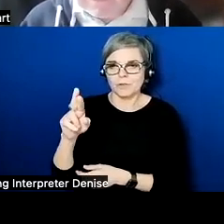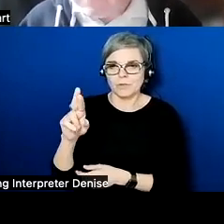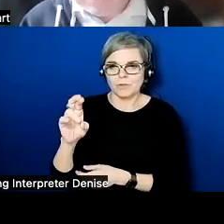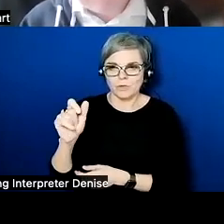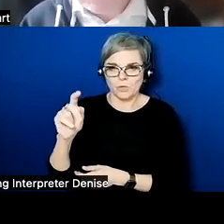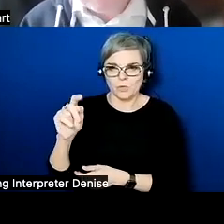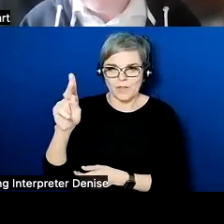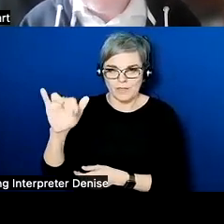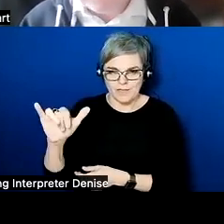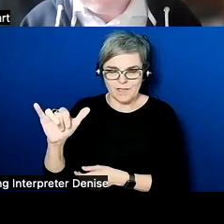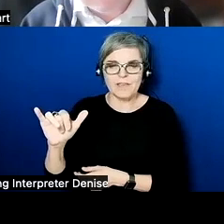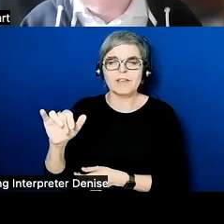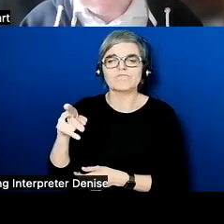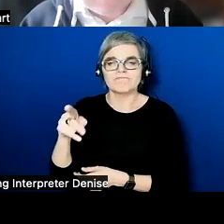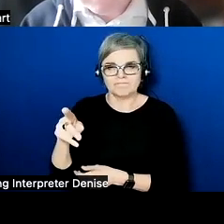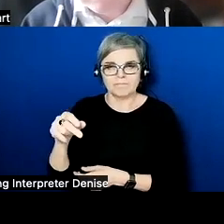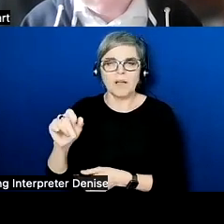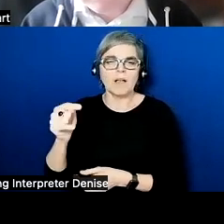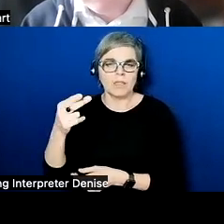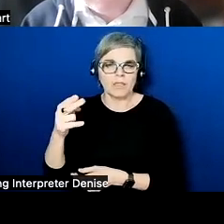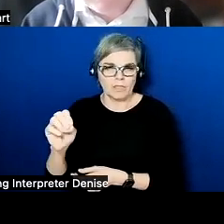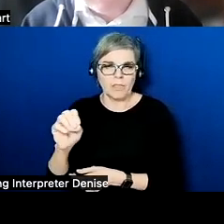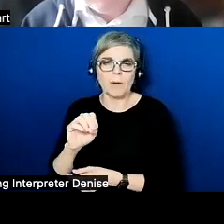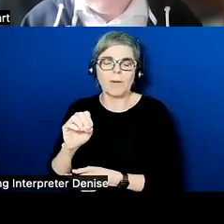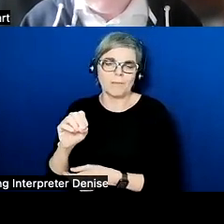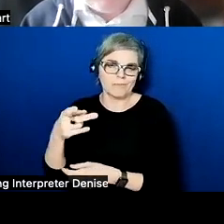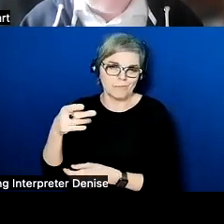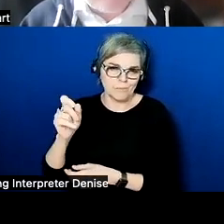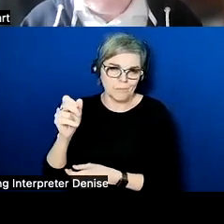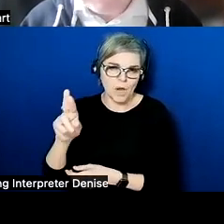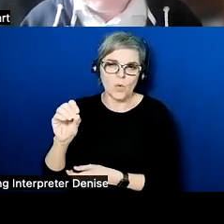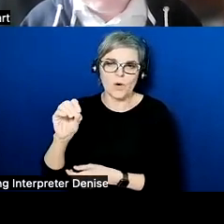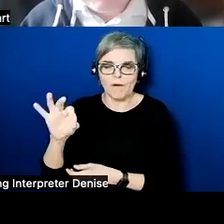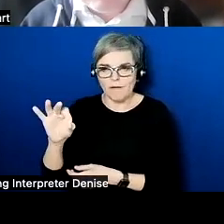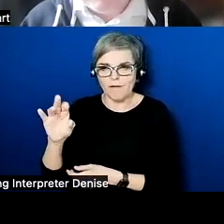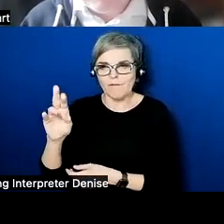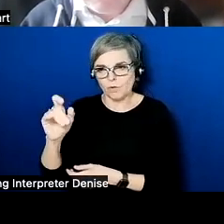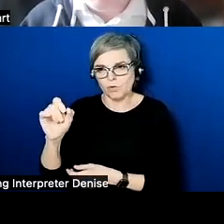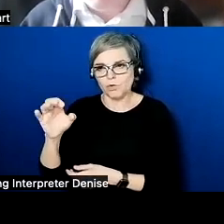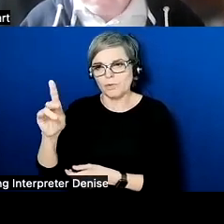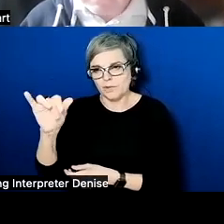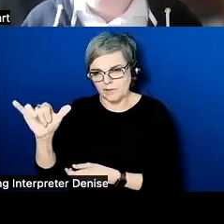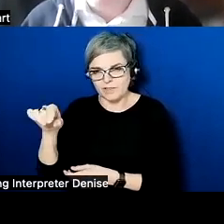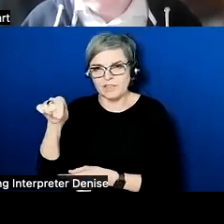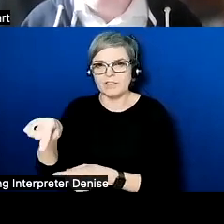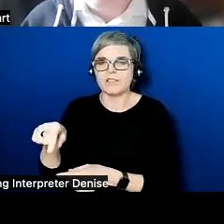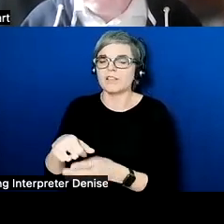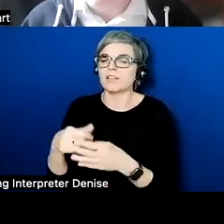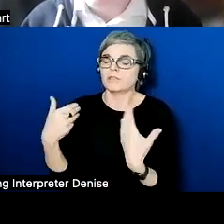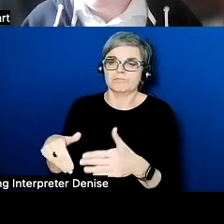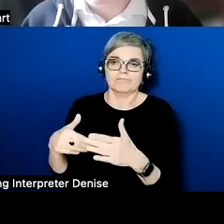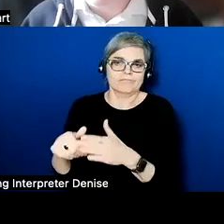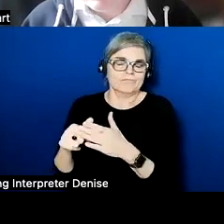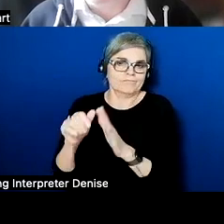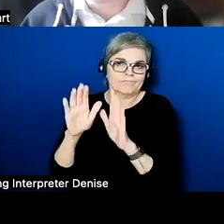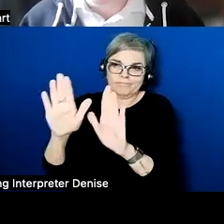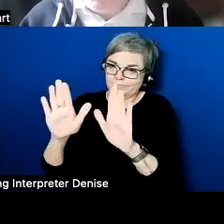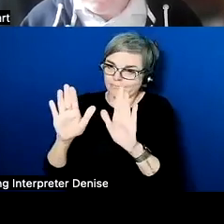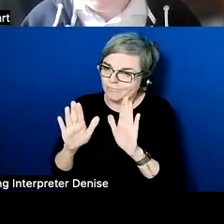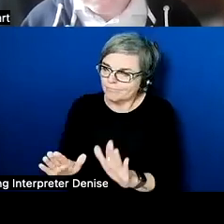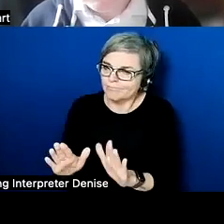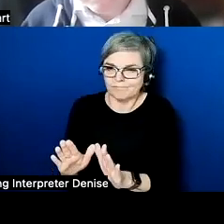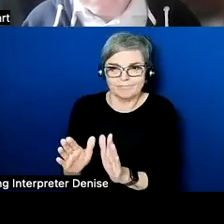it's a really super book, and actually it's a really great place and a great concept for us, I think, to have